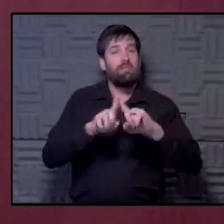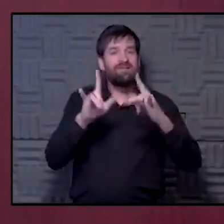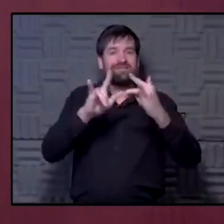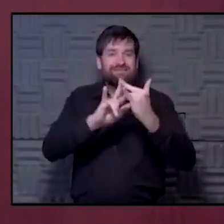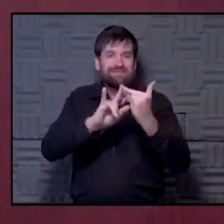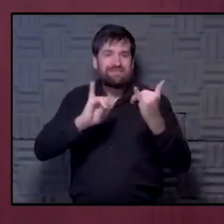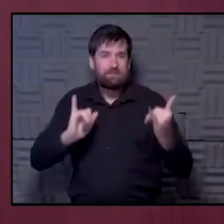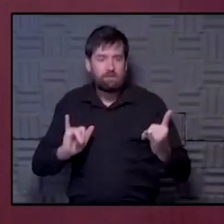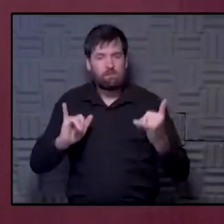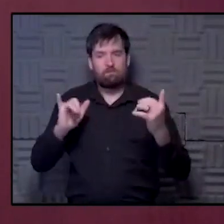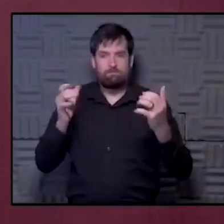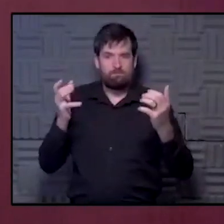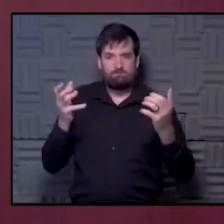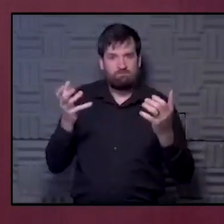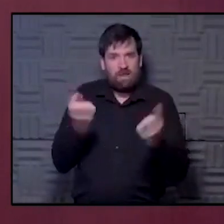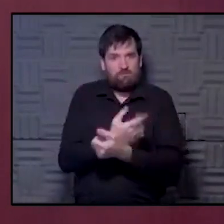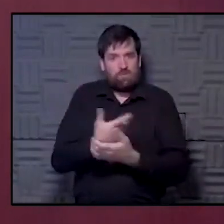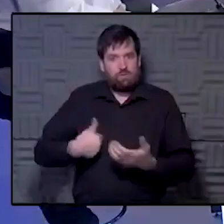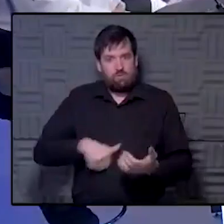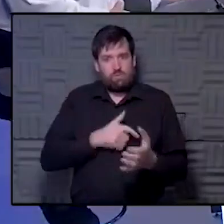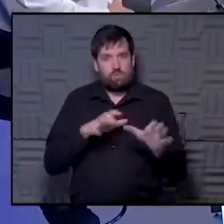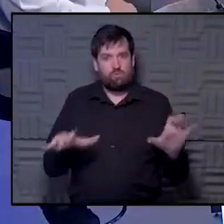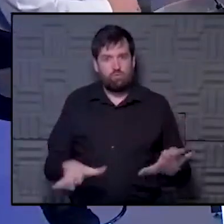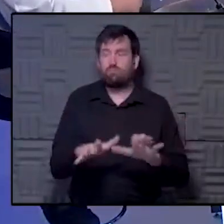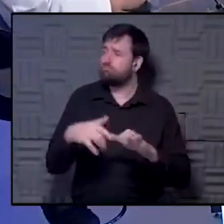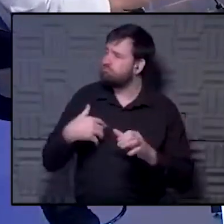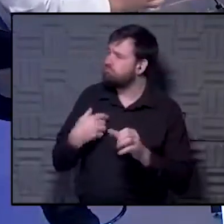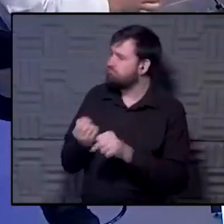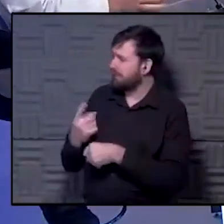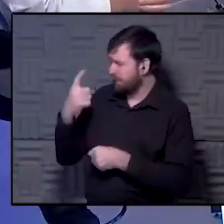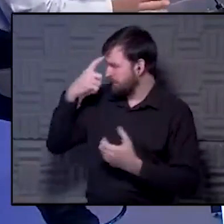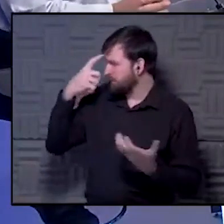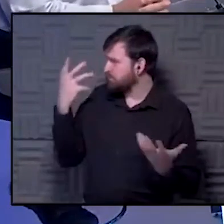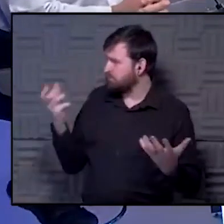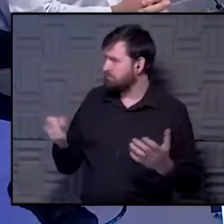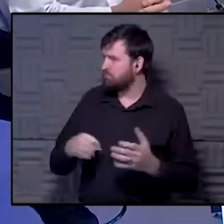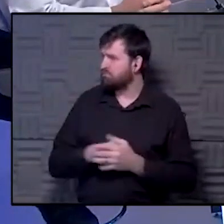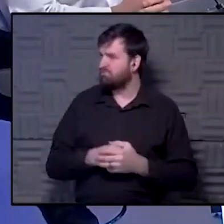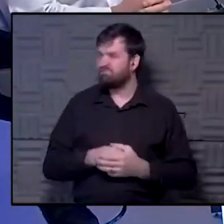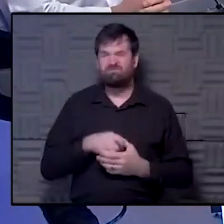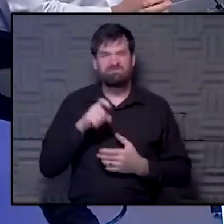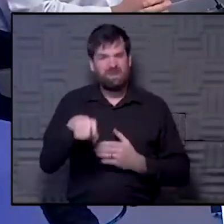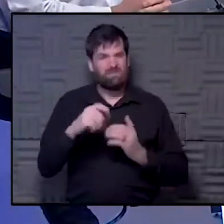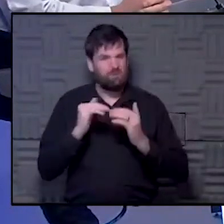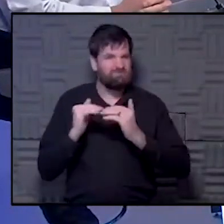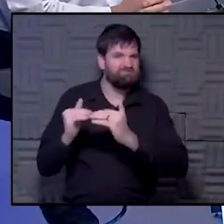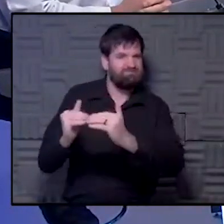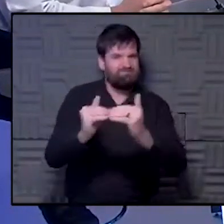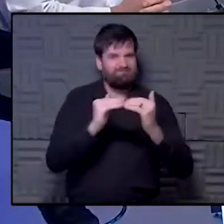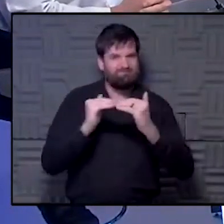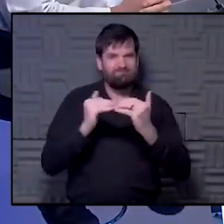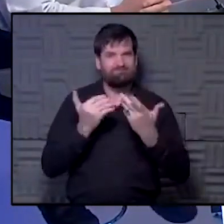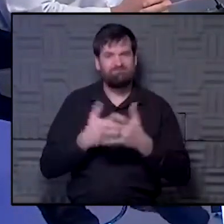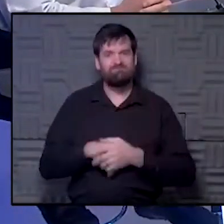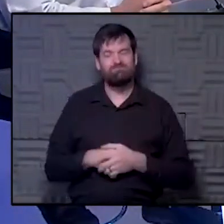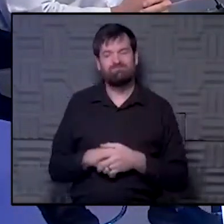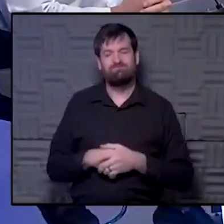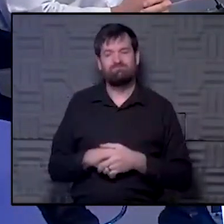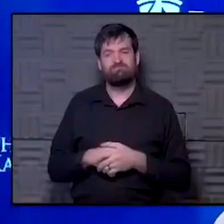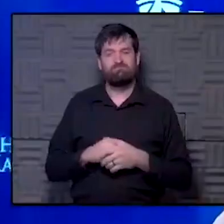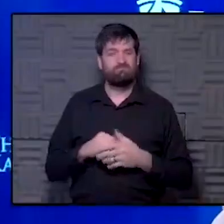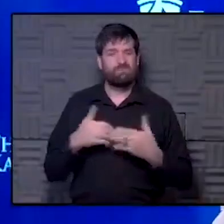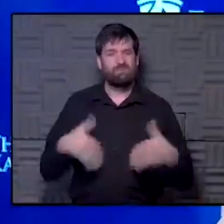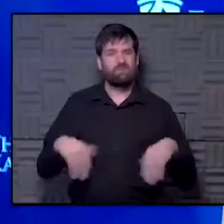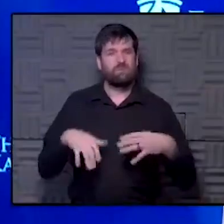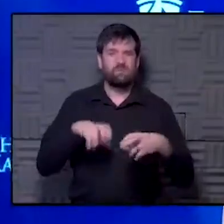for everything else that we do. Yeah, that makes sense to me. And, you know, we have to act justly, right? Because we have to find in our very